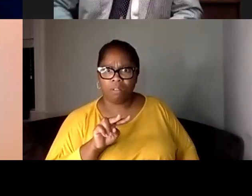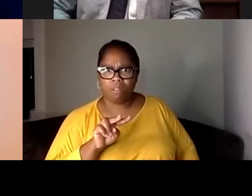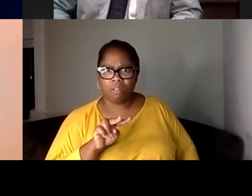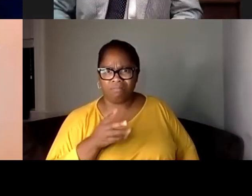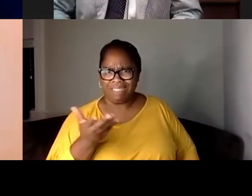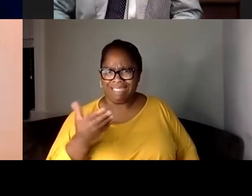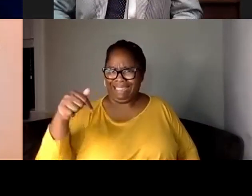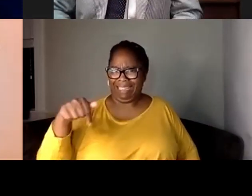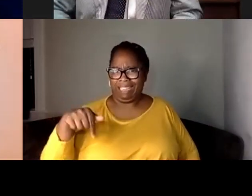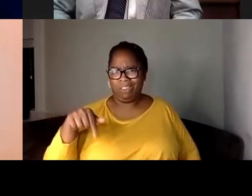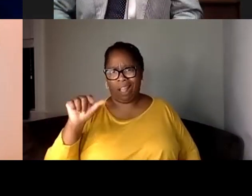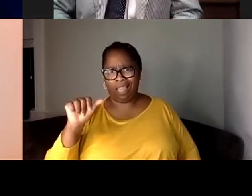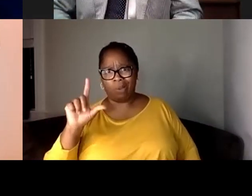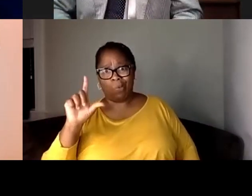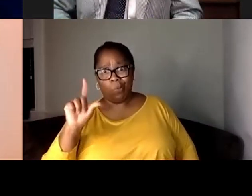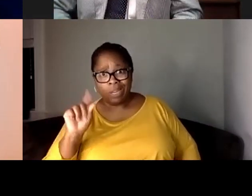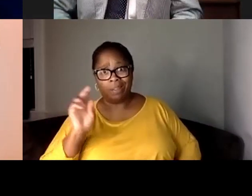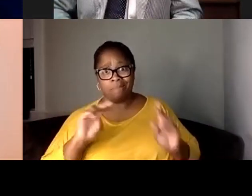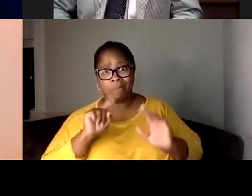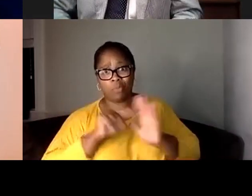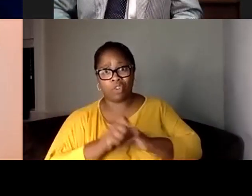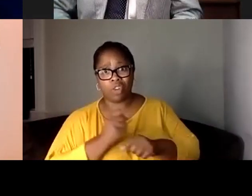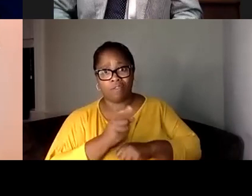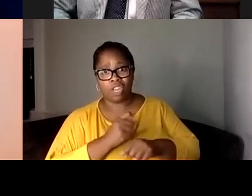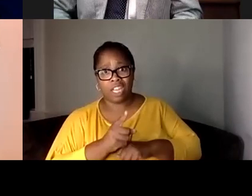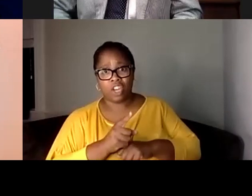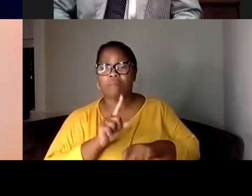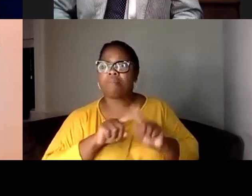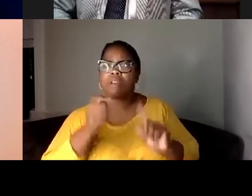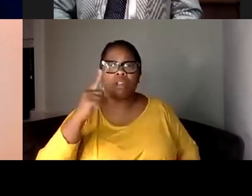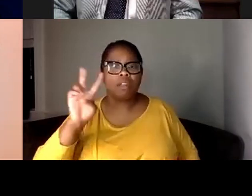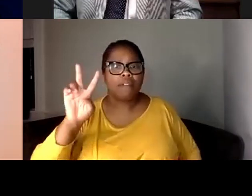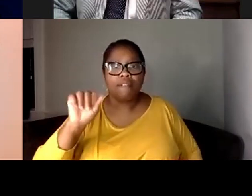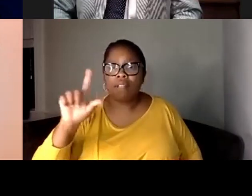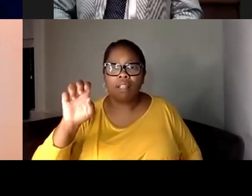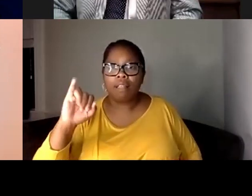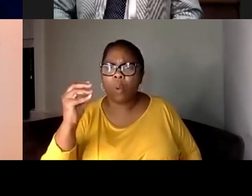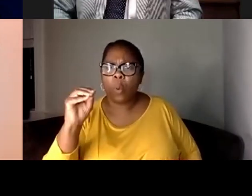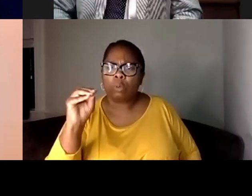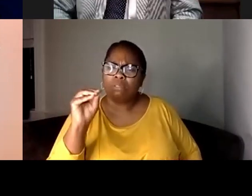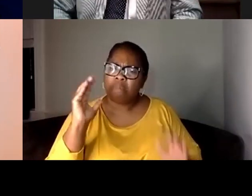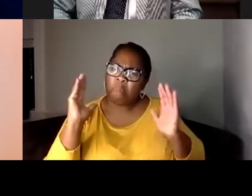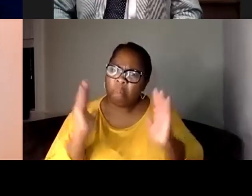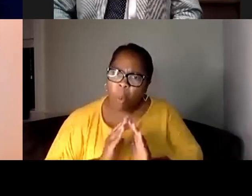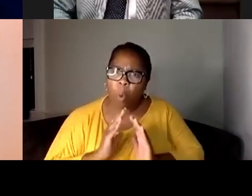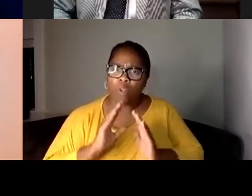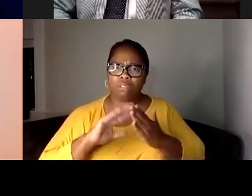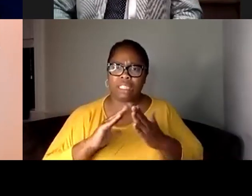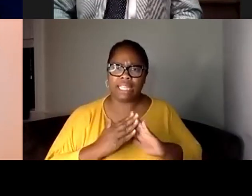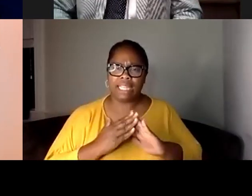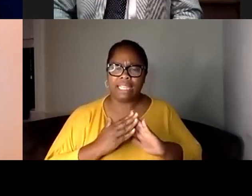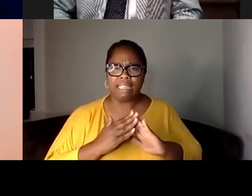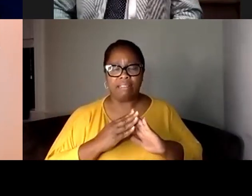people a year in LA, but Vallejo is a small city, right? And so when you talk about killing that number of